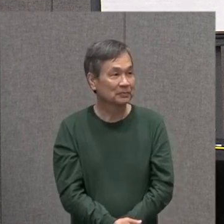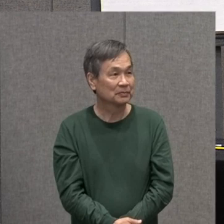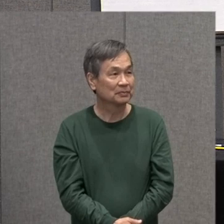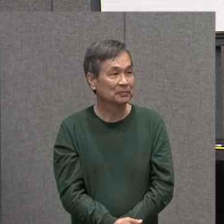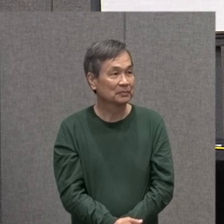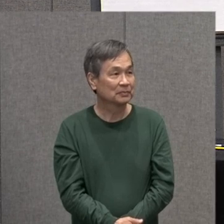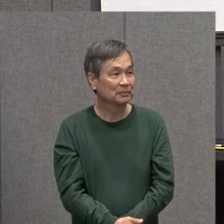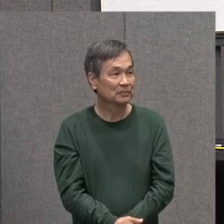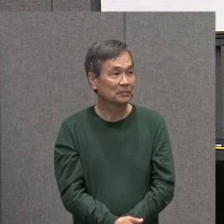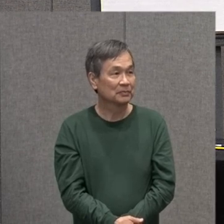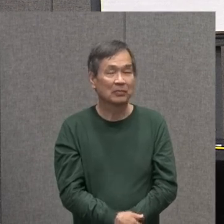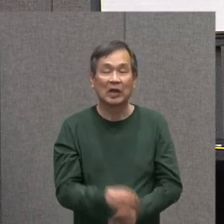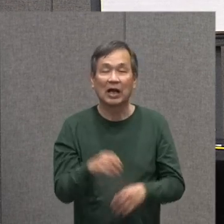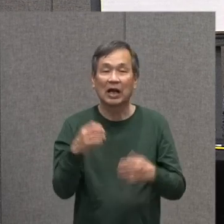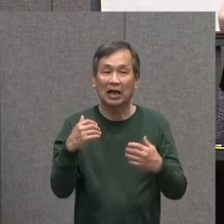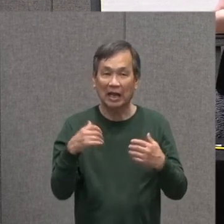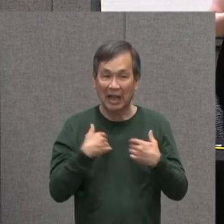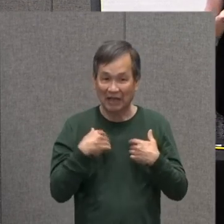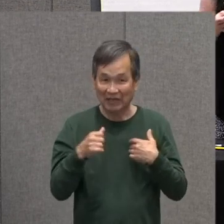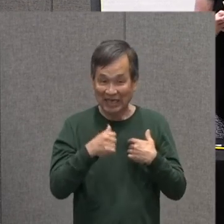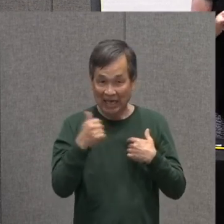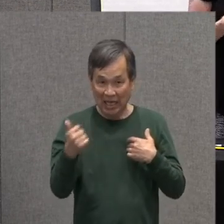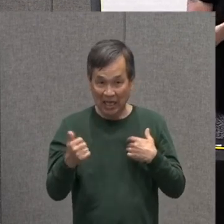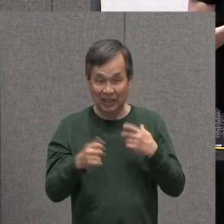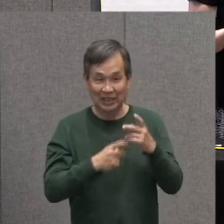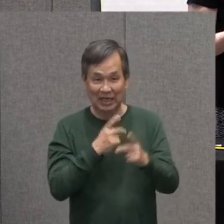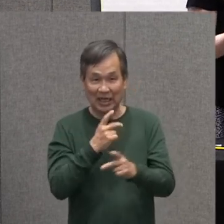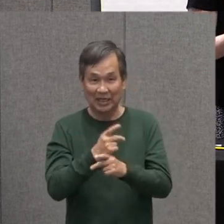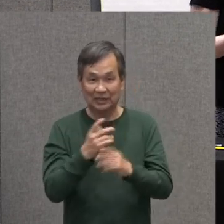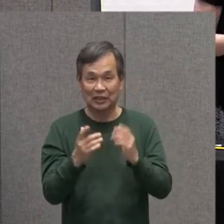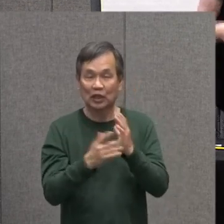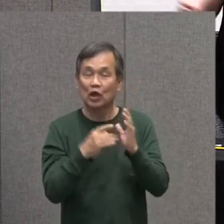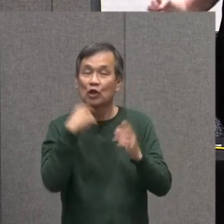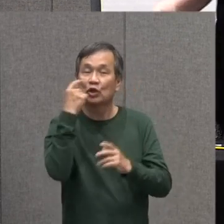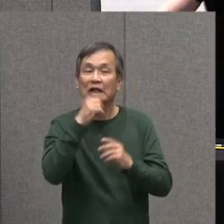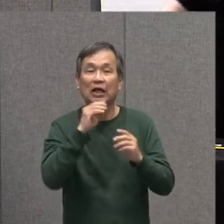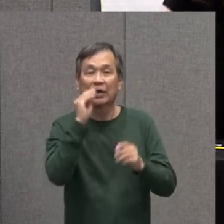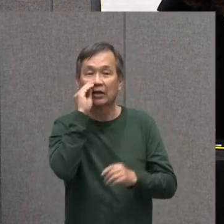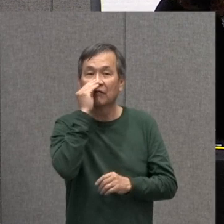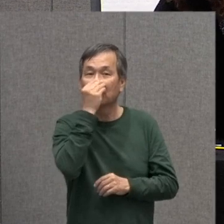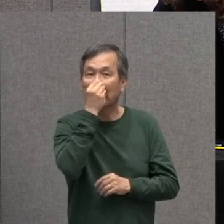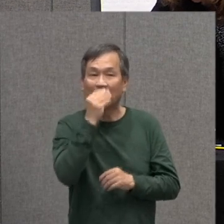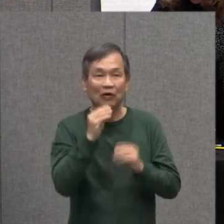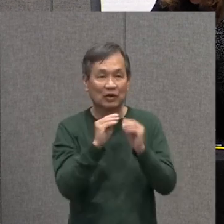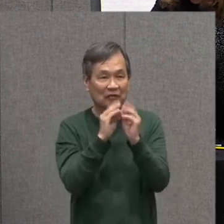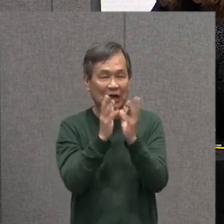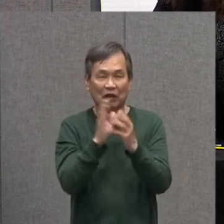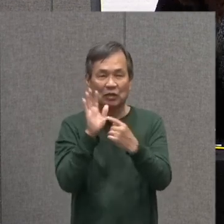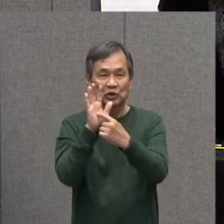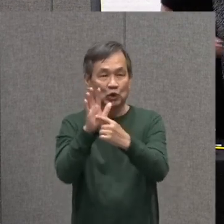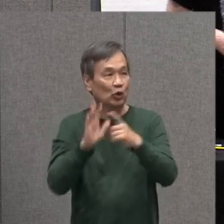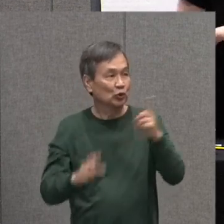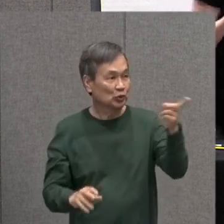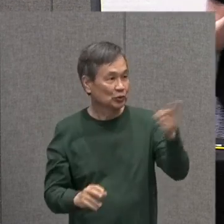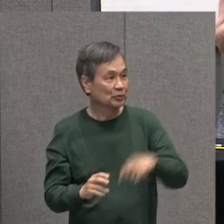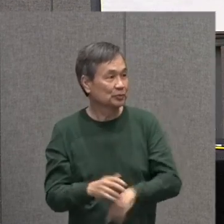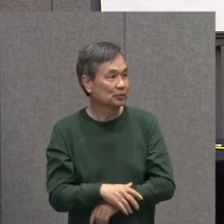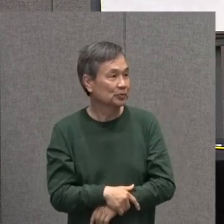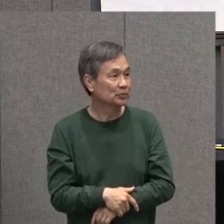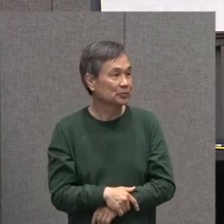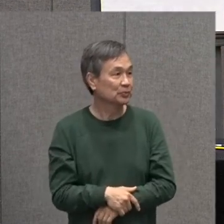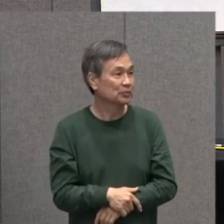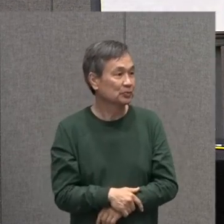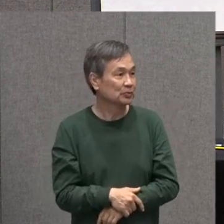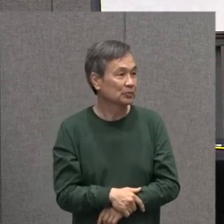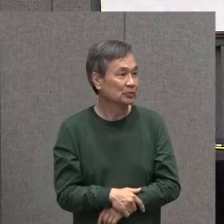paper, and I call it the firecracker. Oh, that sounds really fun. It also looks like a flower, and I have one added into the front of my hat right there. Oh,